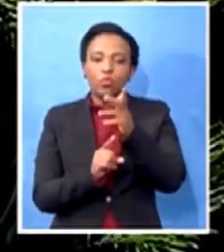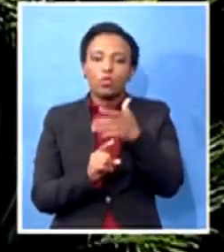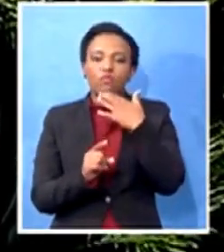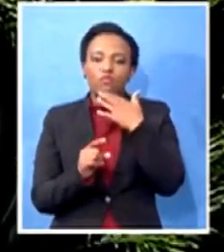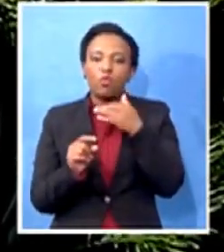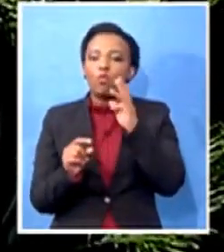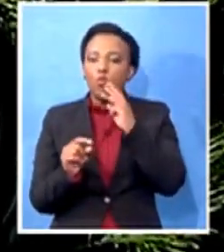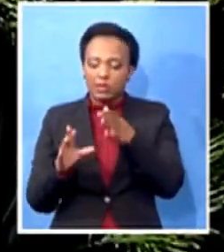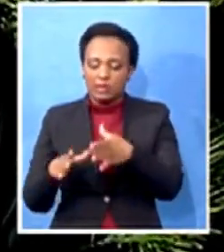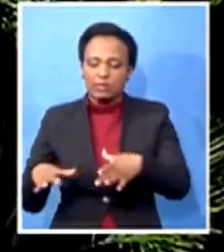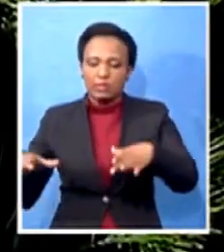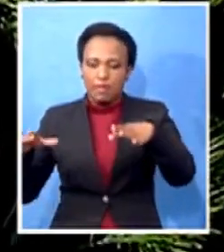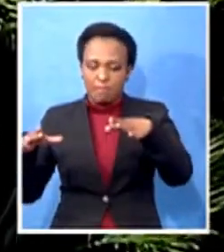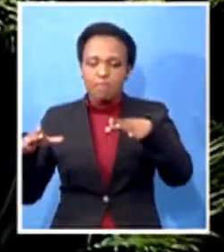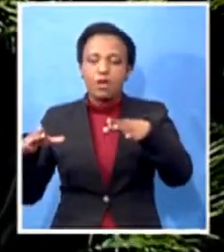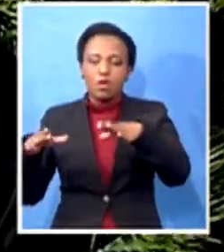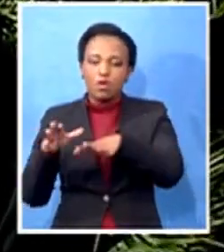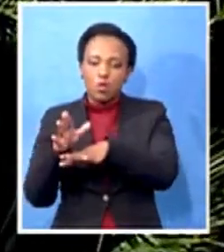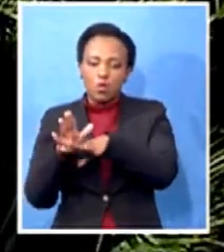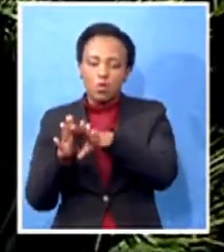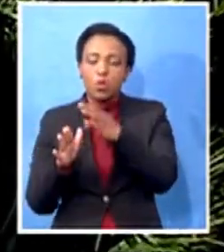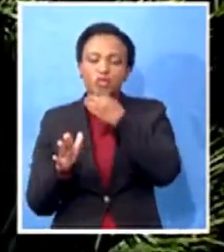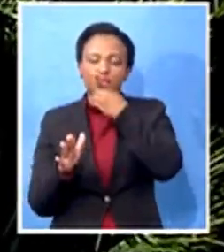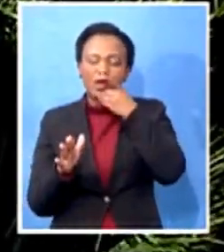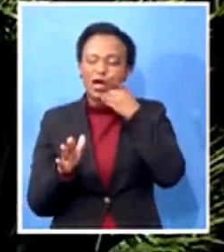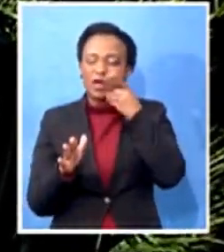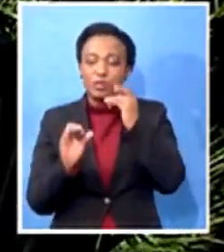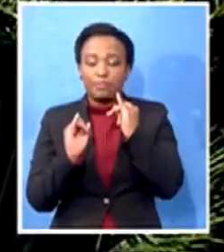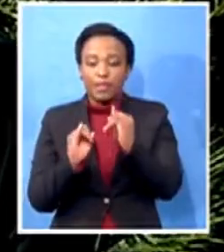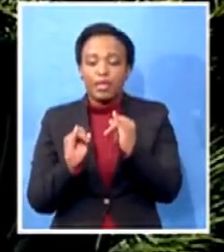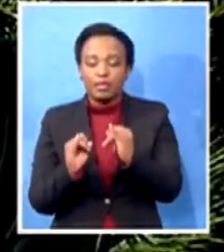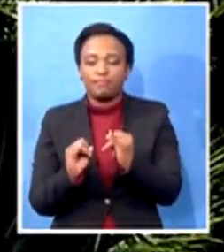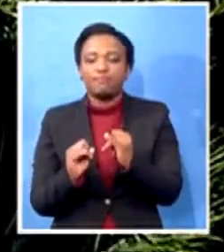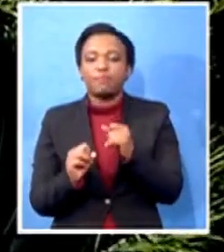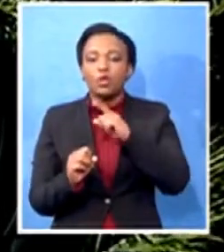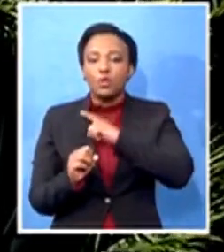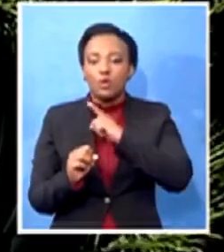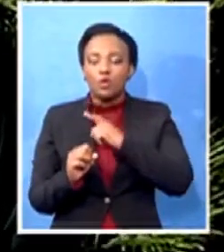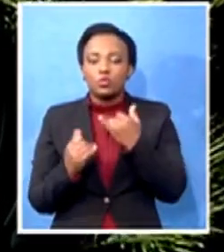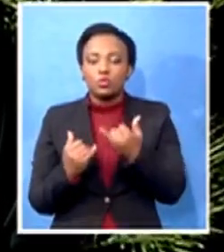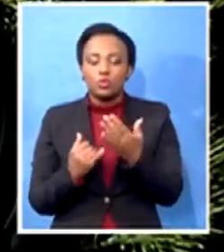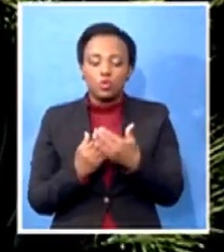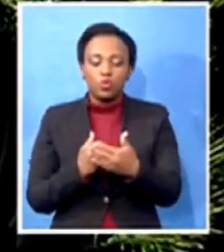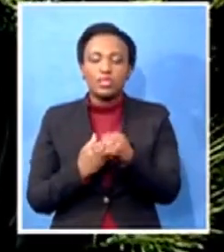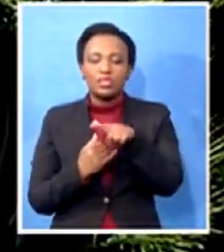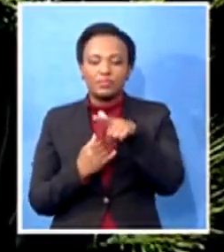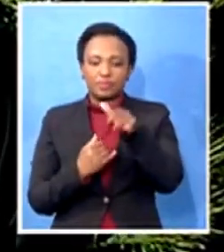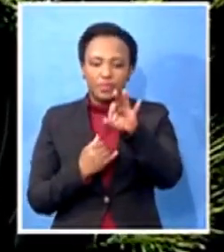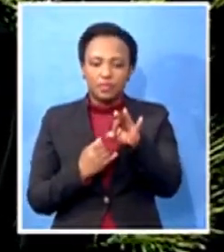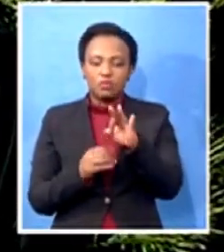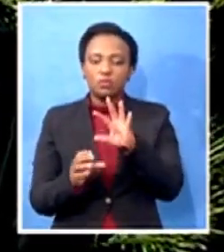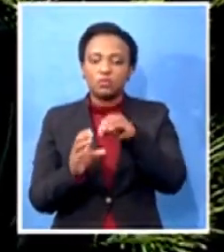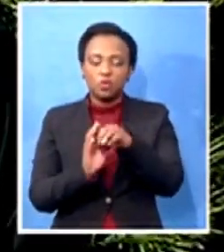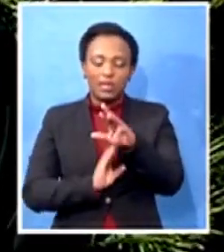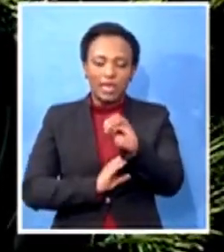area. It's the only way you're going to bring just over 17% up to the 90s to 100% levels, considering our largest